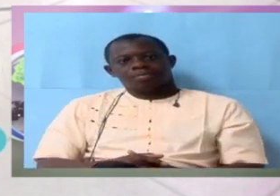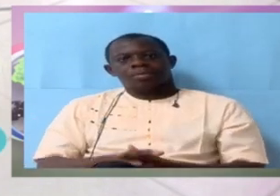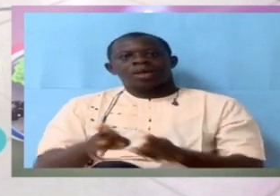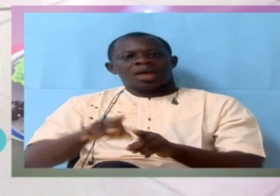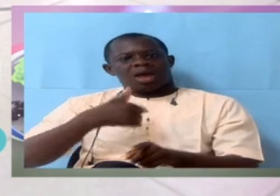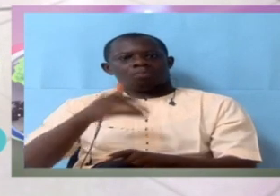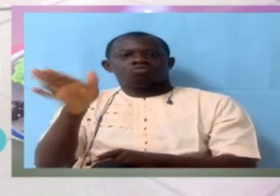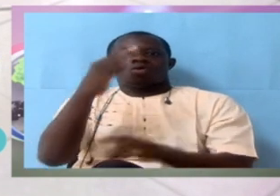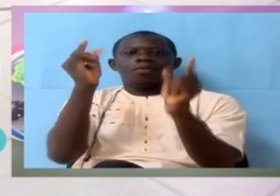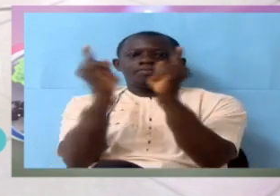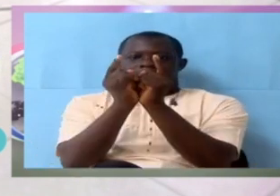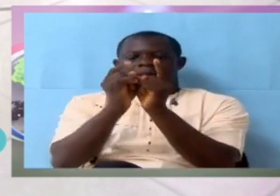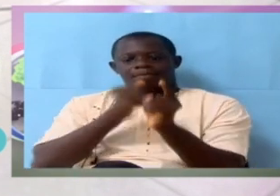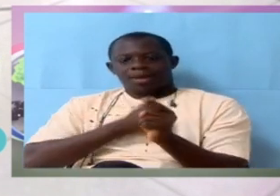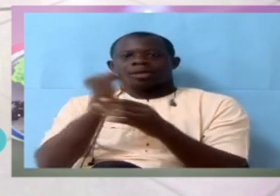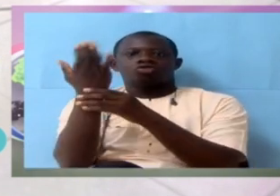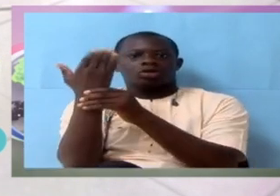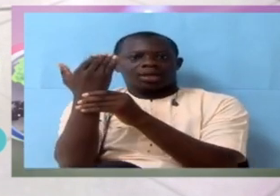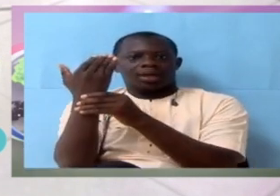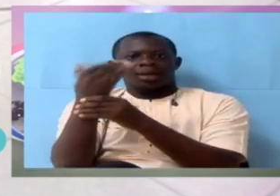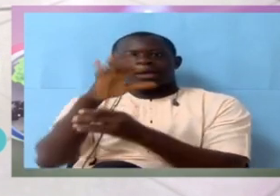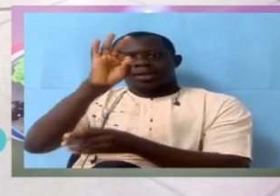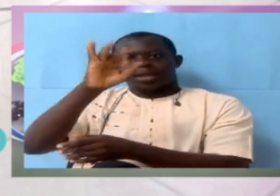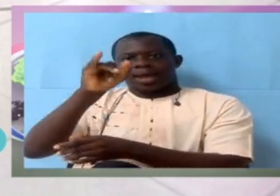I then went to Tijan, my doctor.